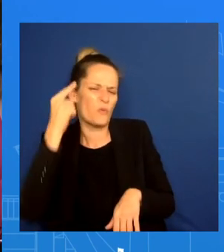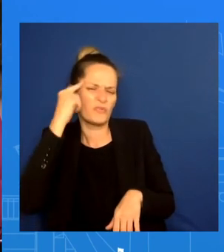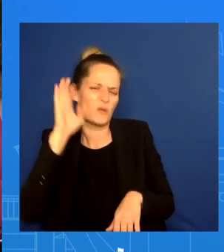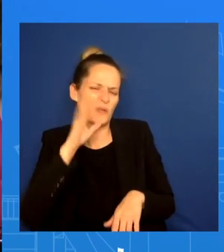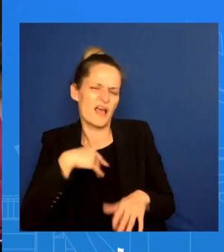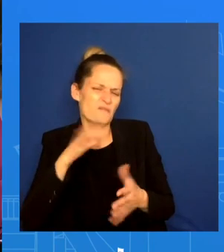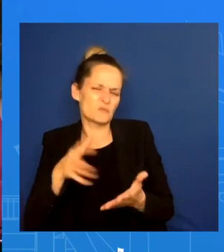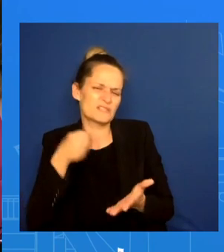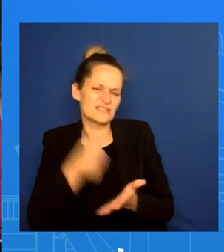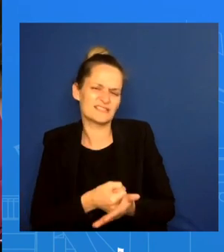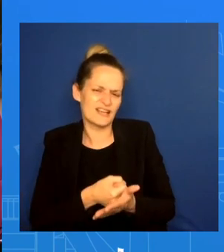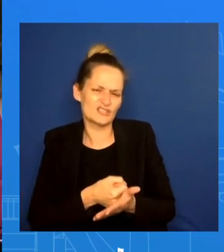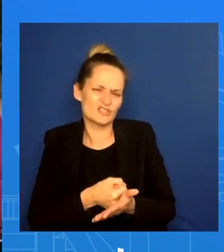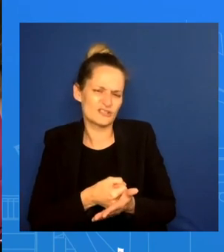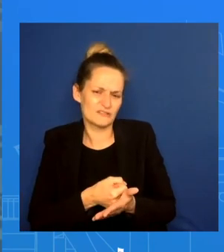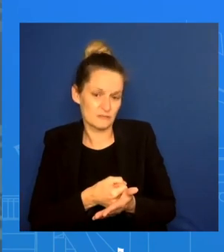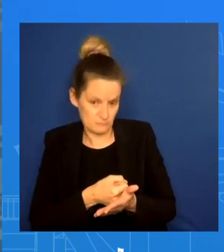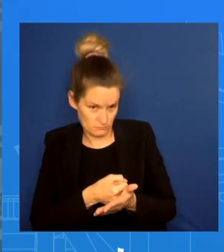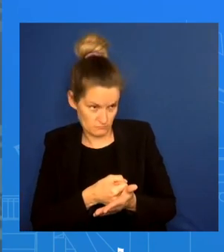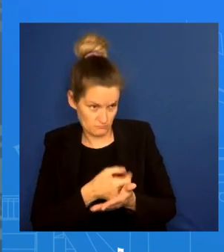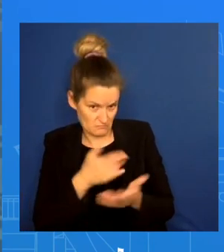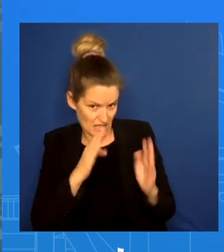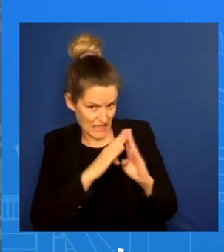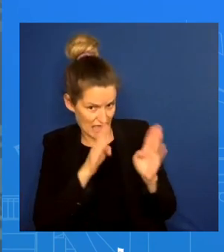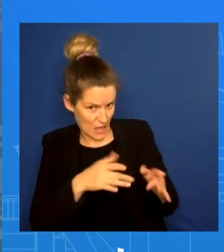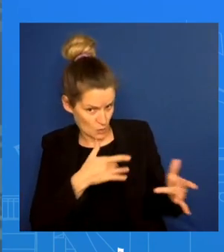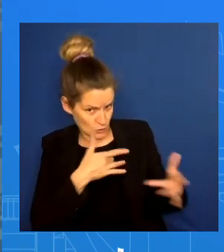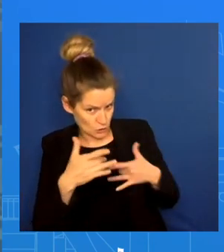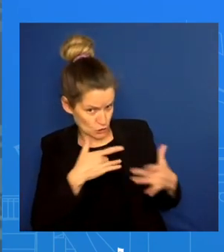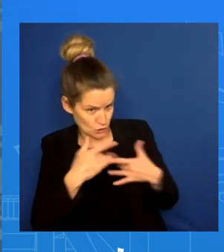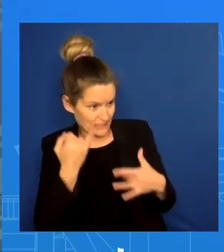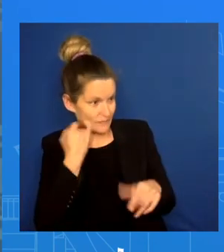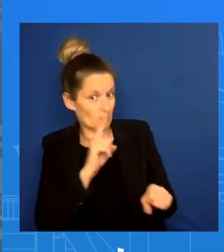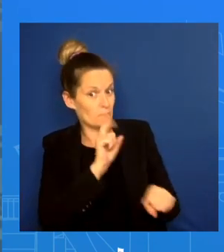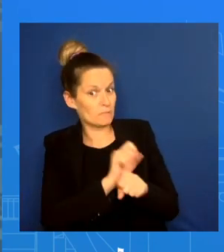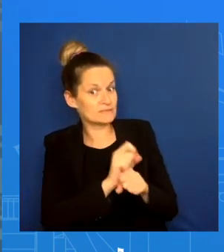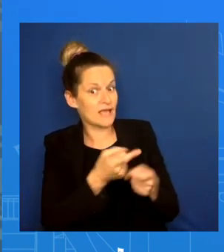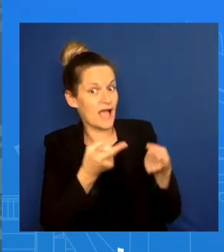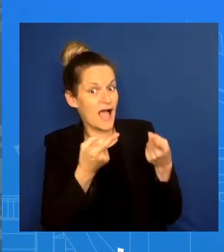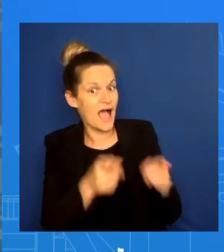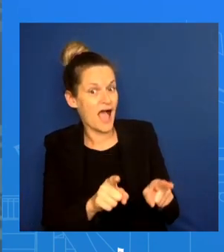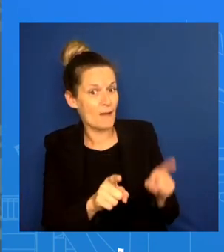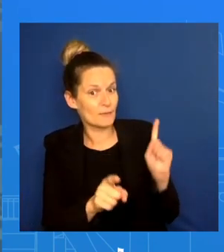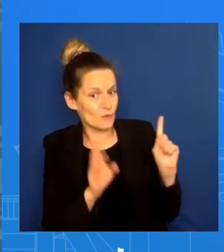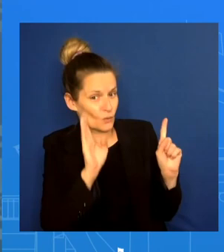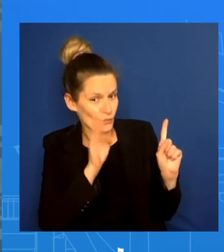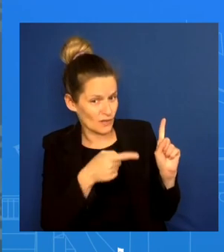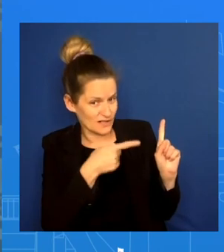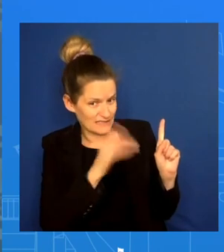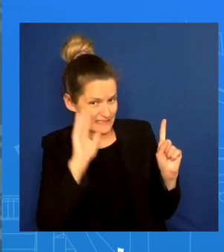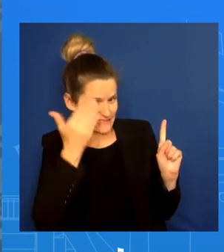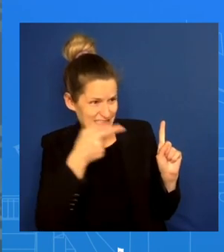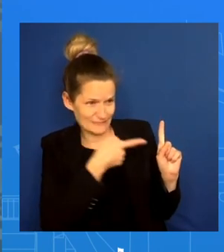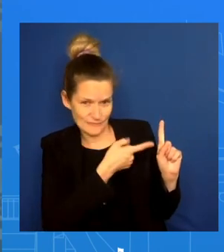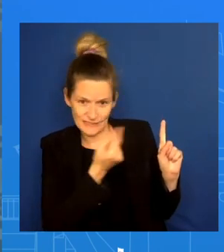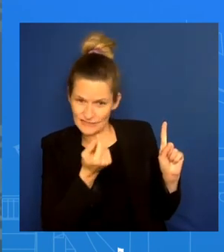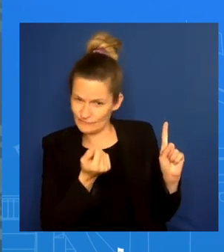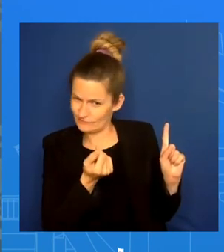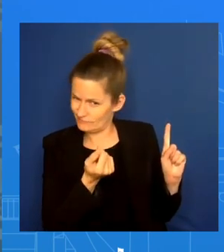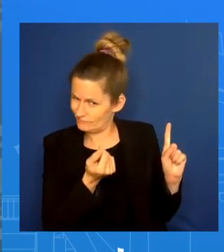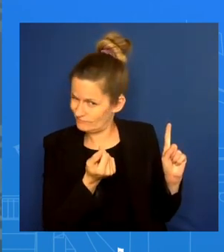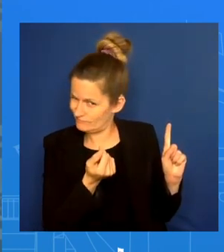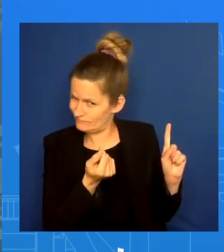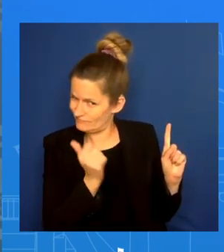U.S. does enter a recession? So, their second part is, you know, speculation right now,